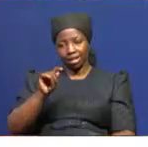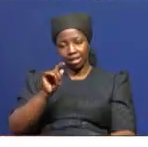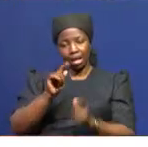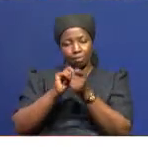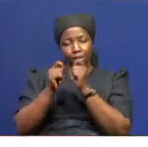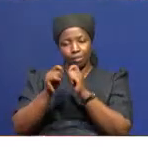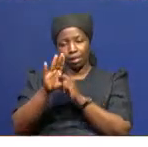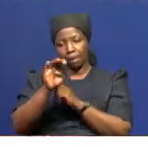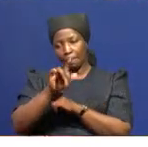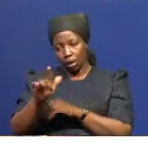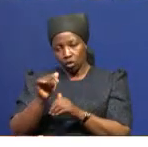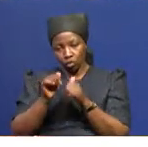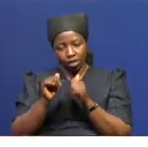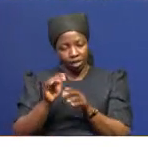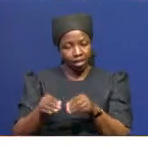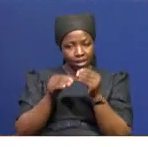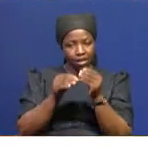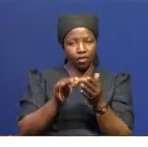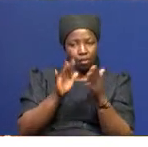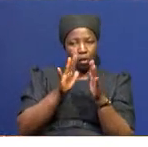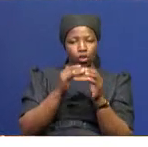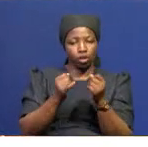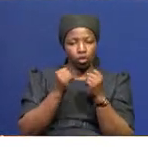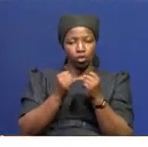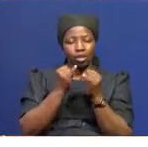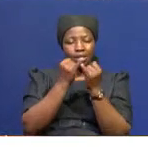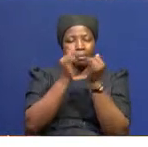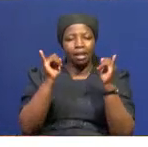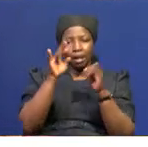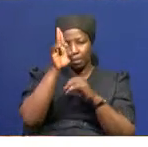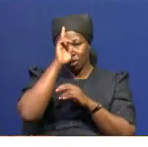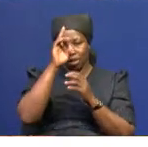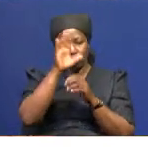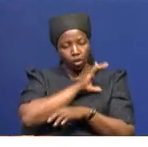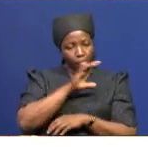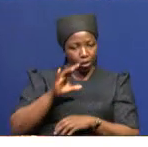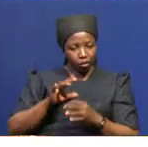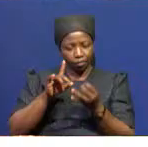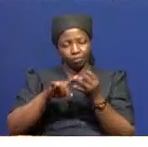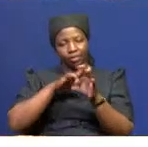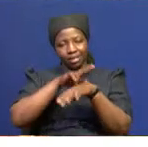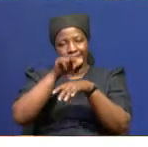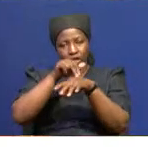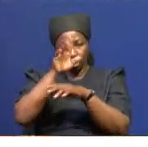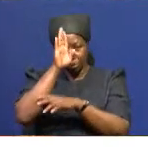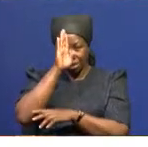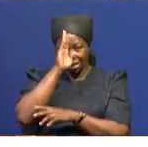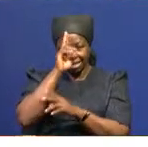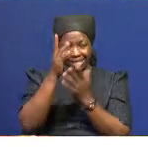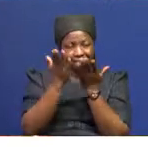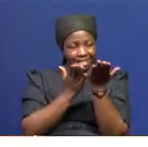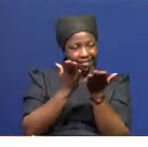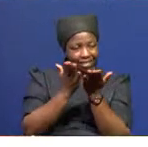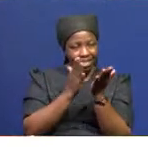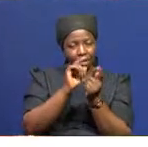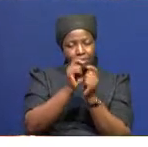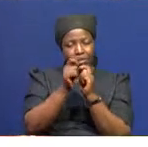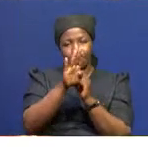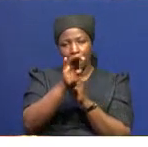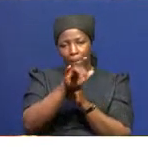for a more robust and independent police commission. The National Police Service Act Amendment Bill to provide